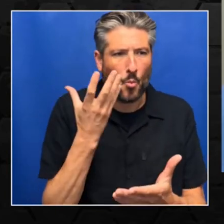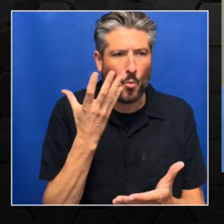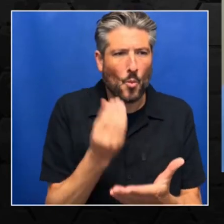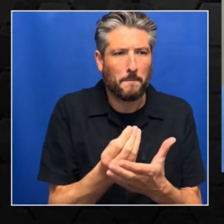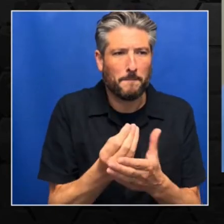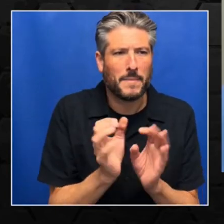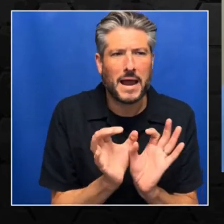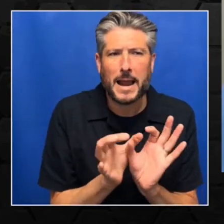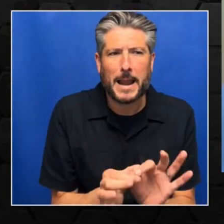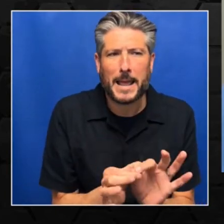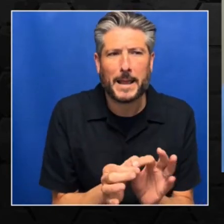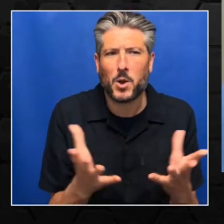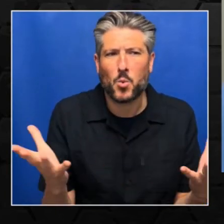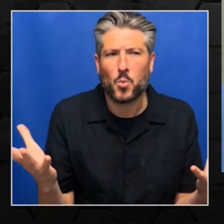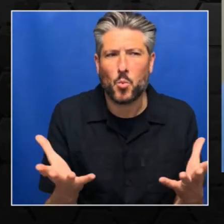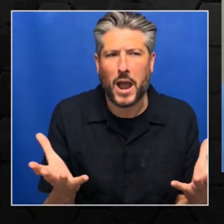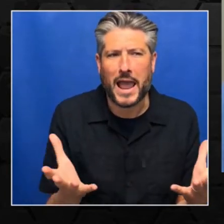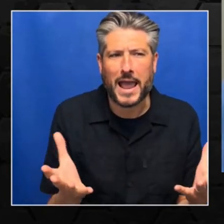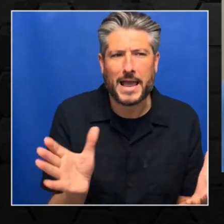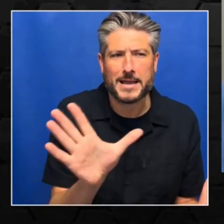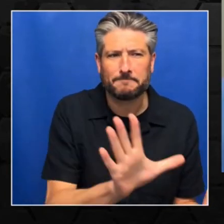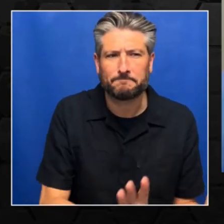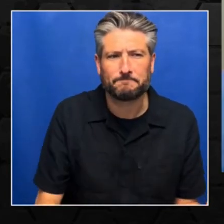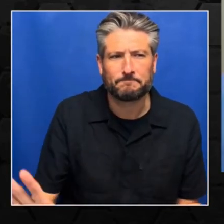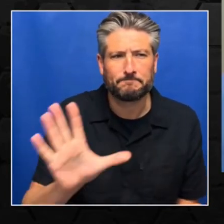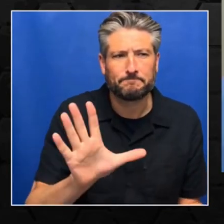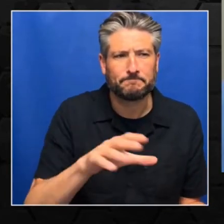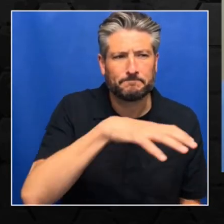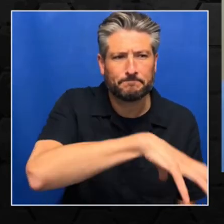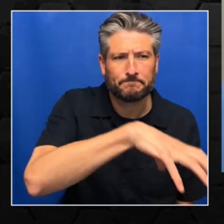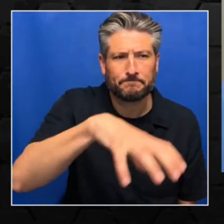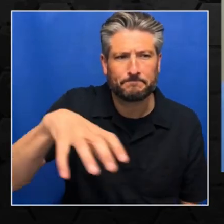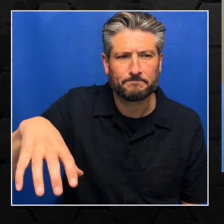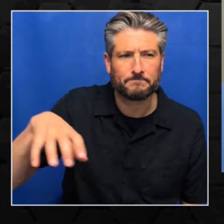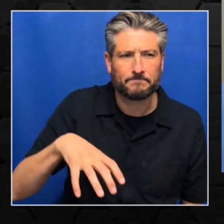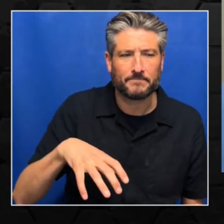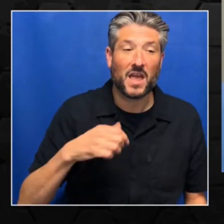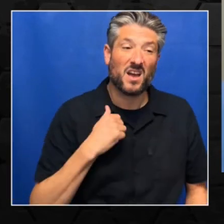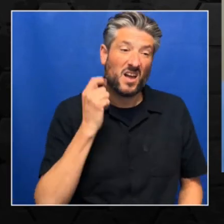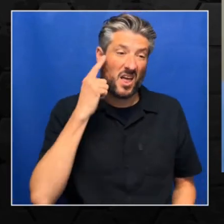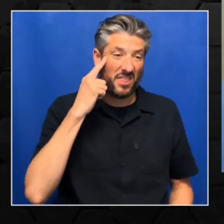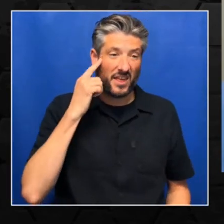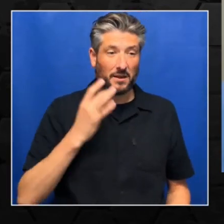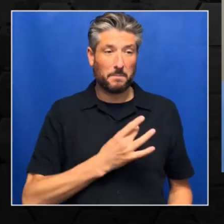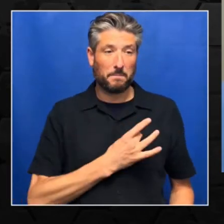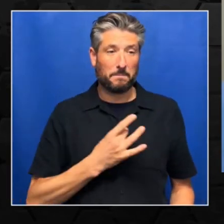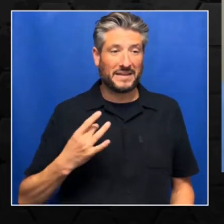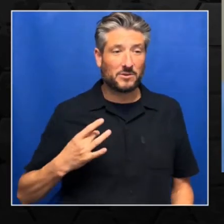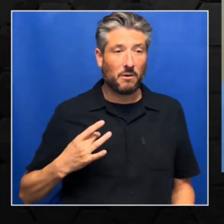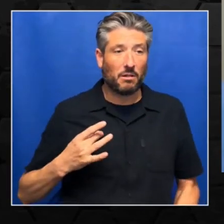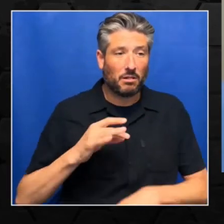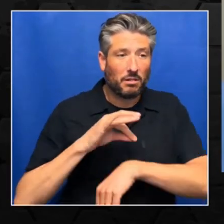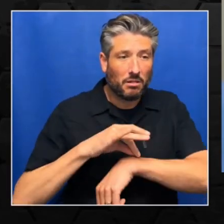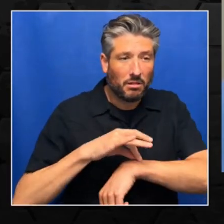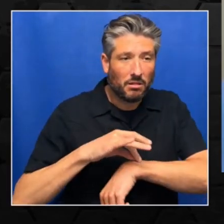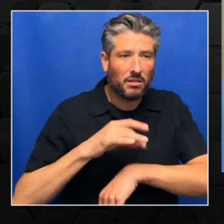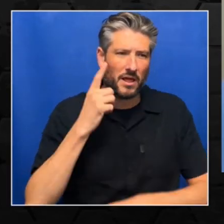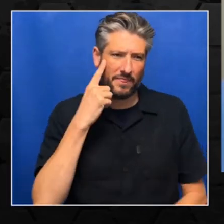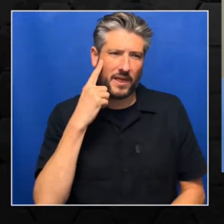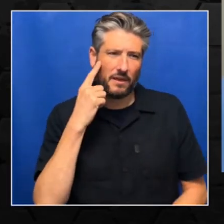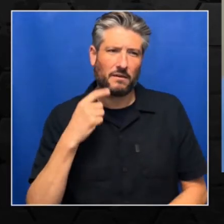medical field, because I think security at the moment we have topped with facial recognition, but Exactly. yeah, and